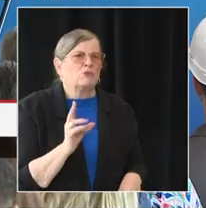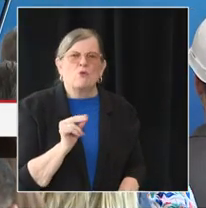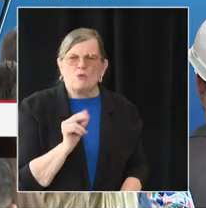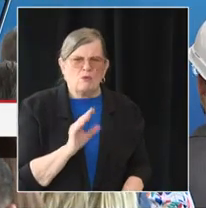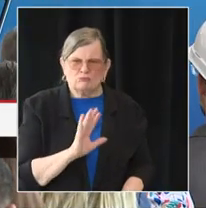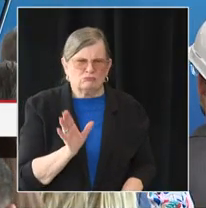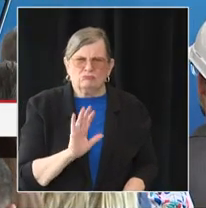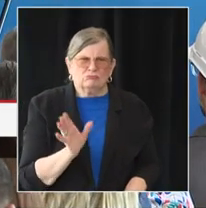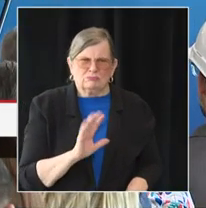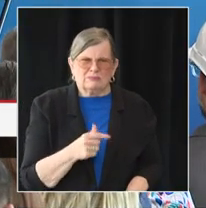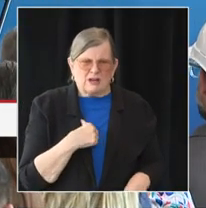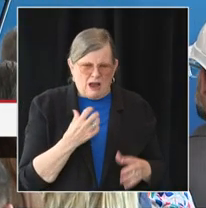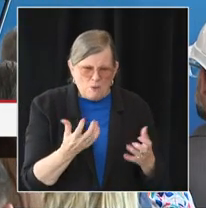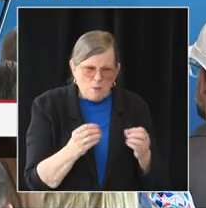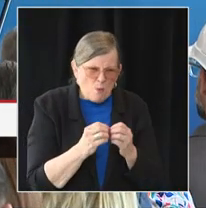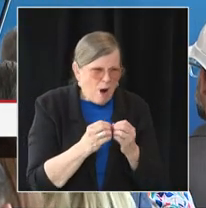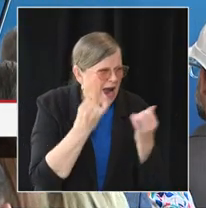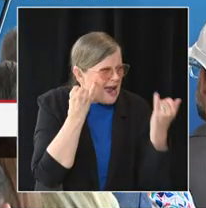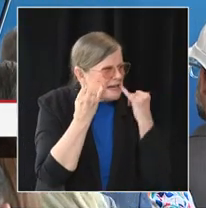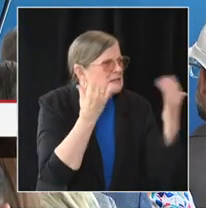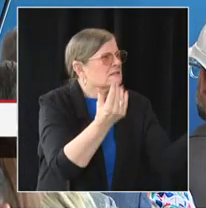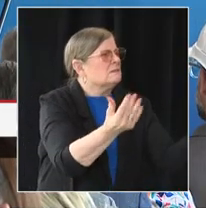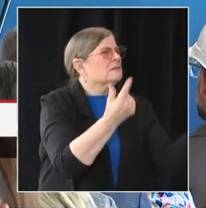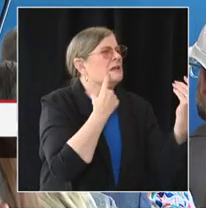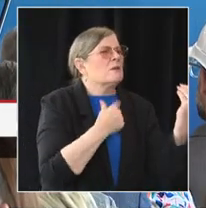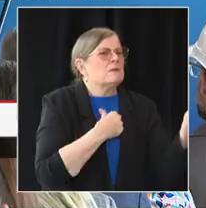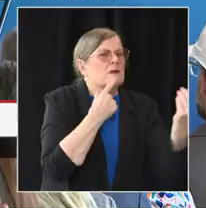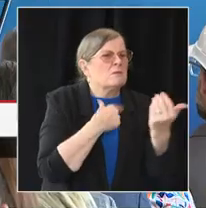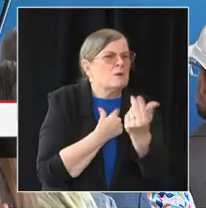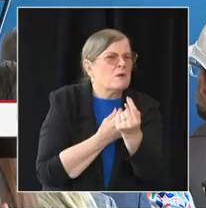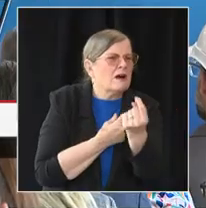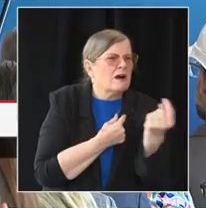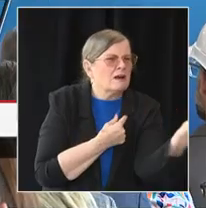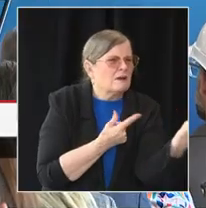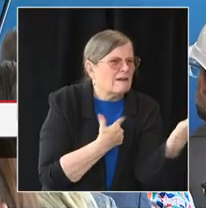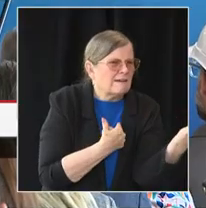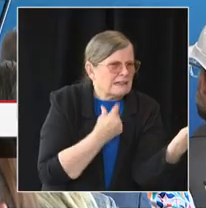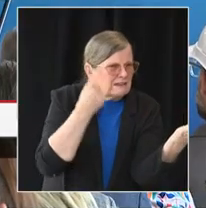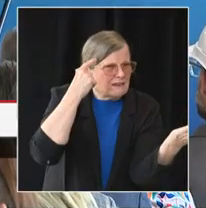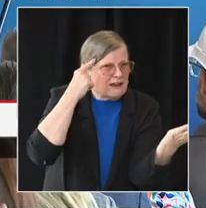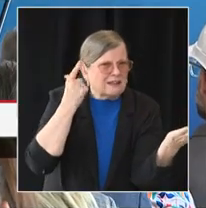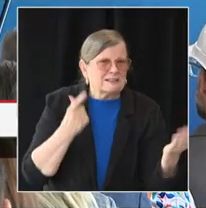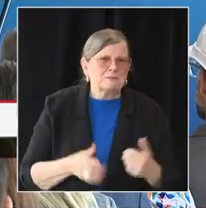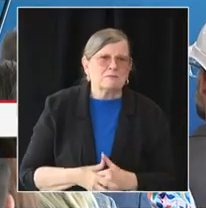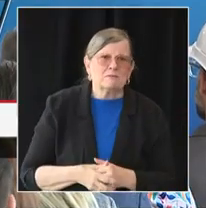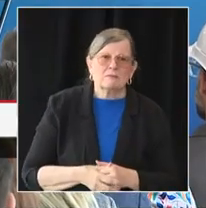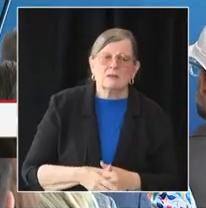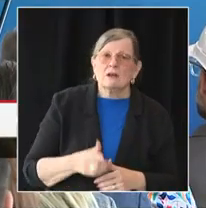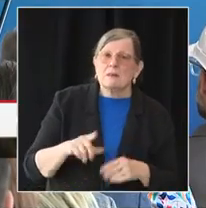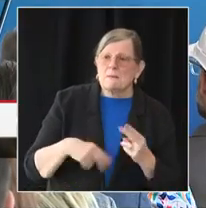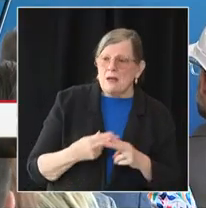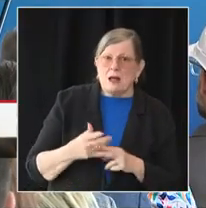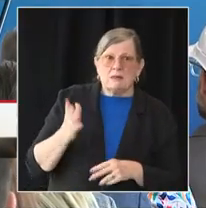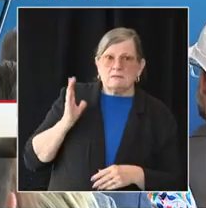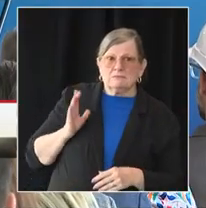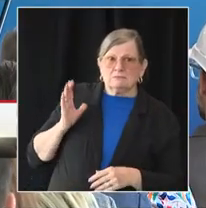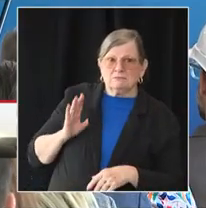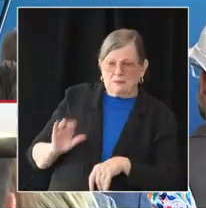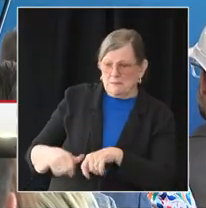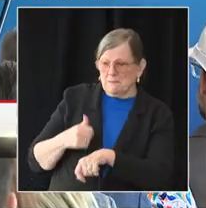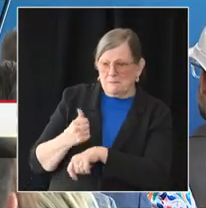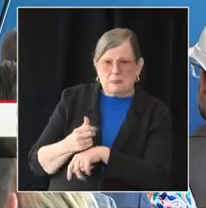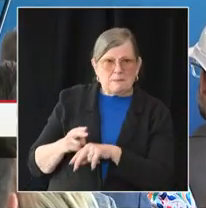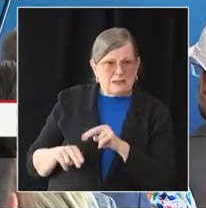was built on LaFont's plan with wide avenues, low buildings, and majestic